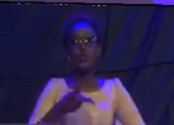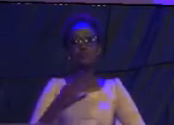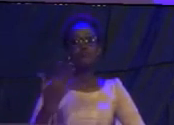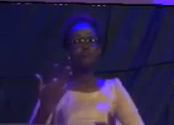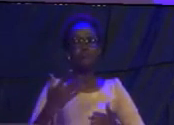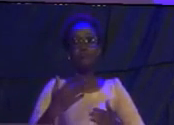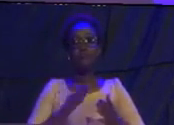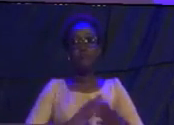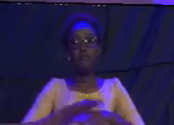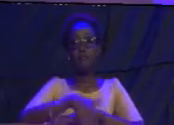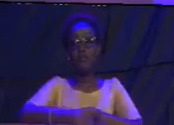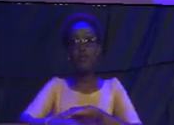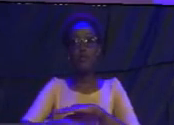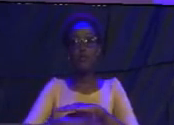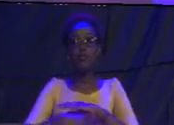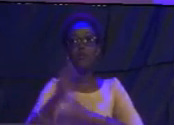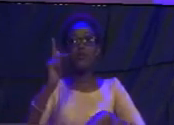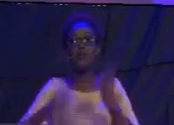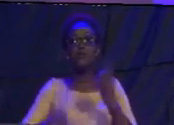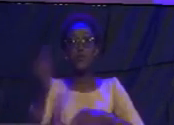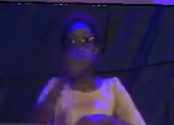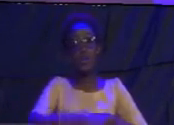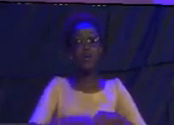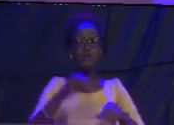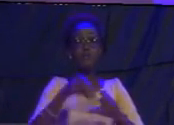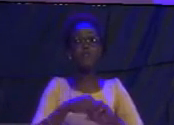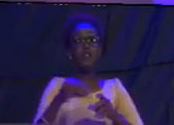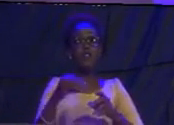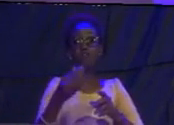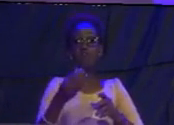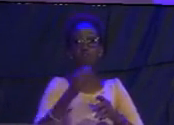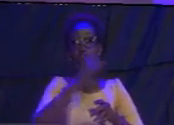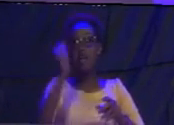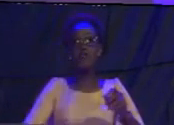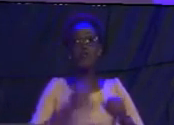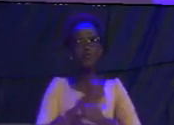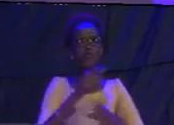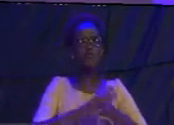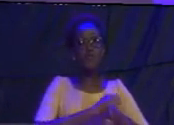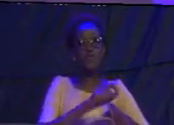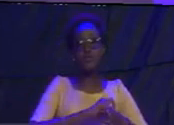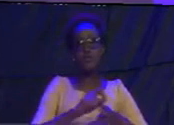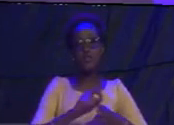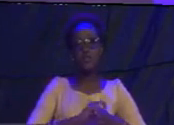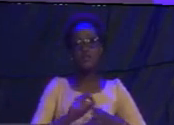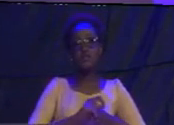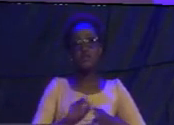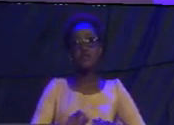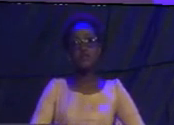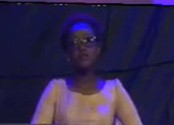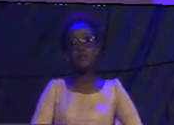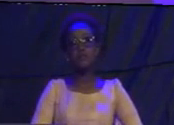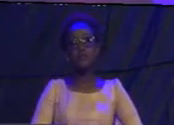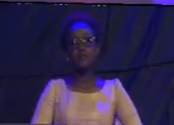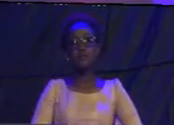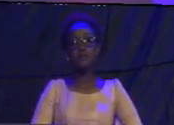217 z'amadolari yashowe n'abandi bantu batari abanyafrika ariko ashorwa muri Africa. And more than $2.4